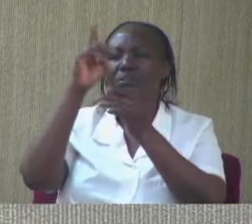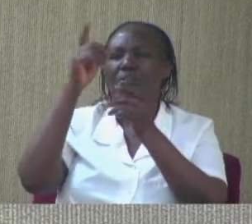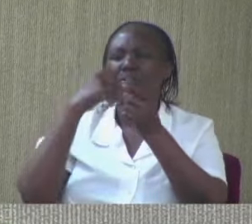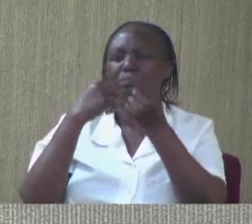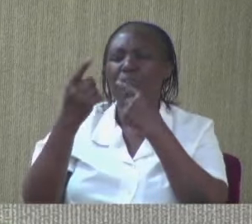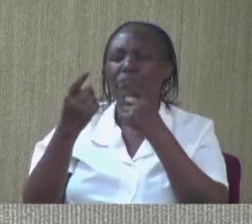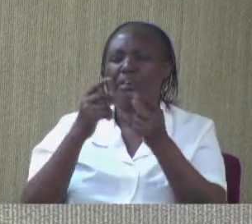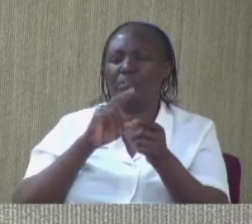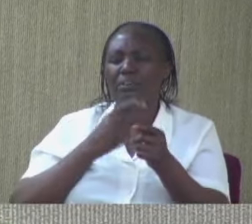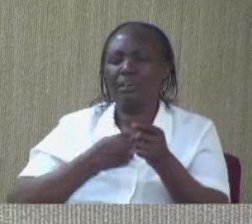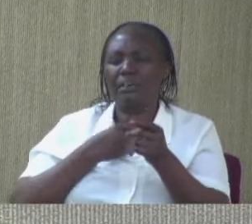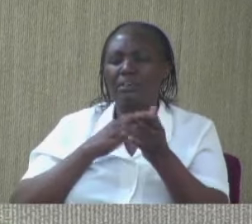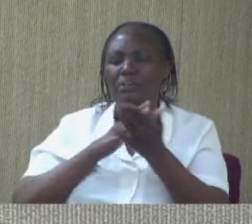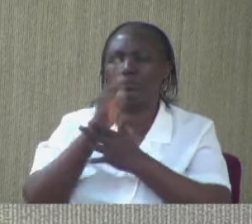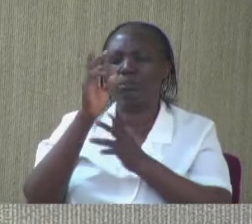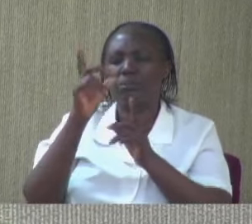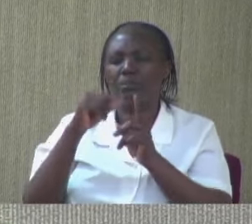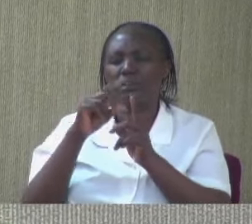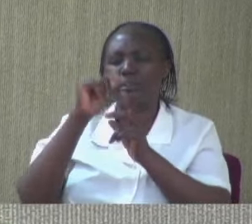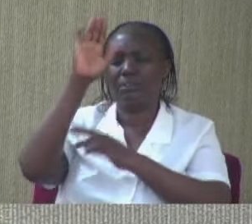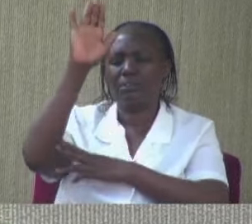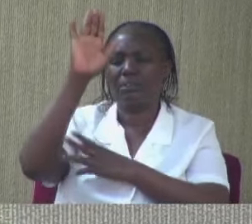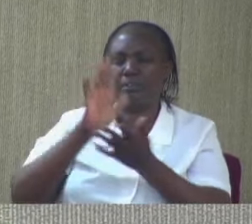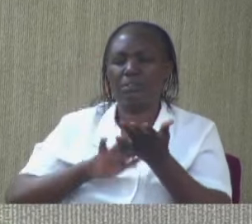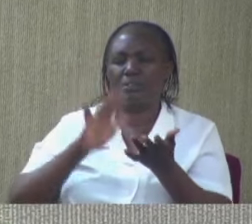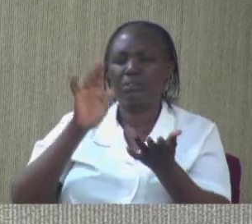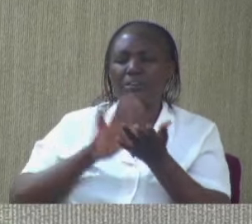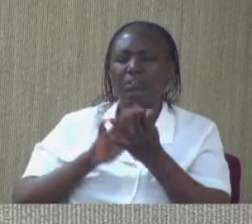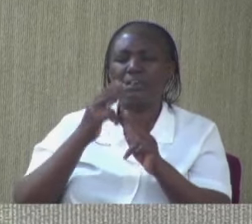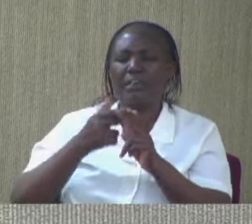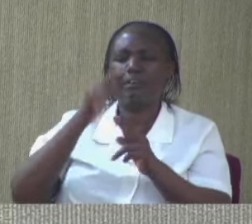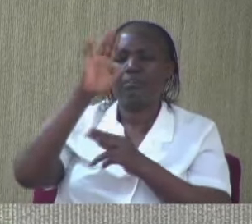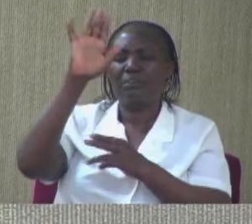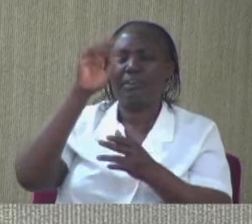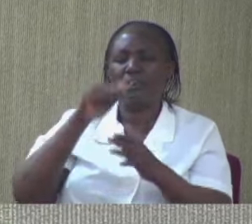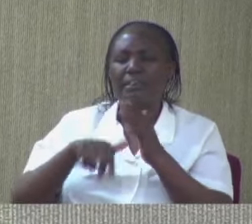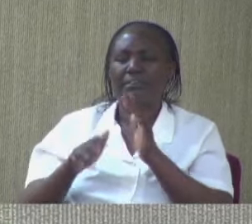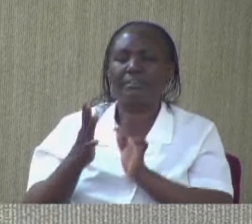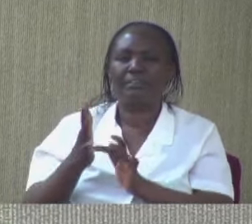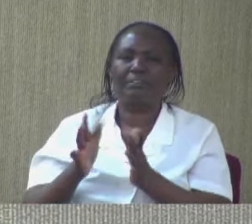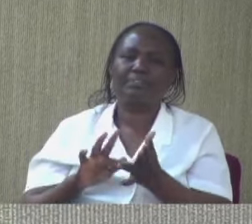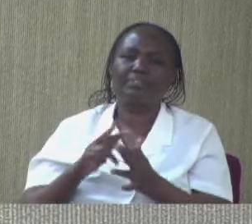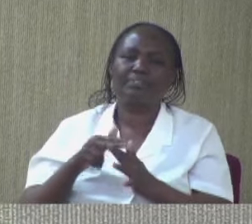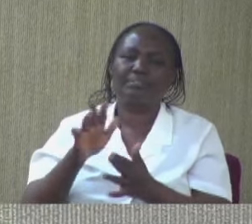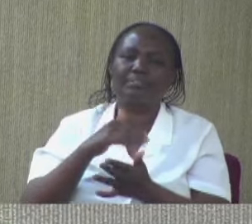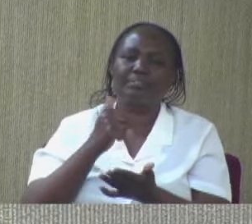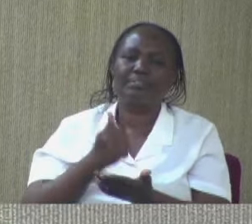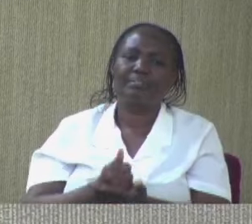through your word, and we glorify your name in Jesus' name. Amen.